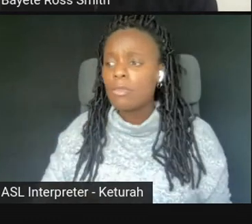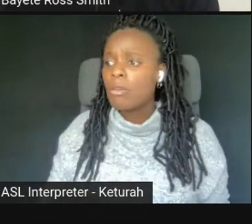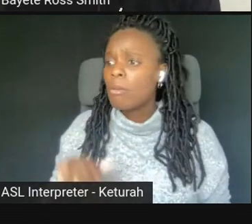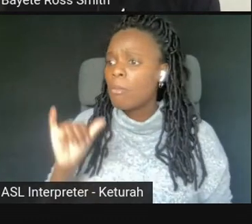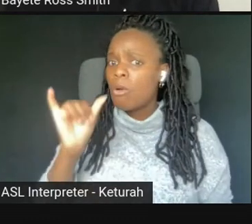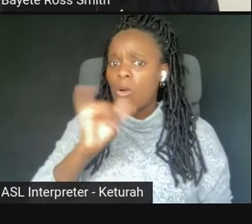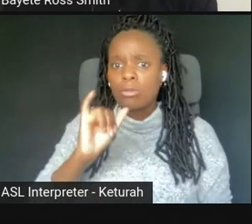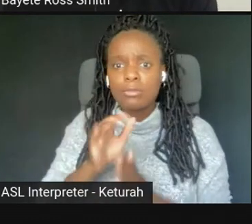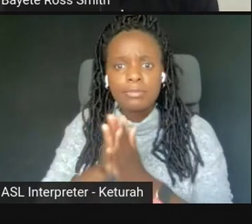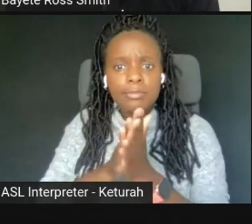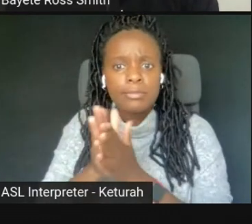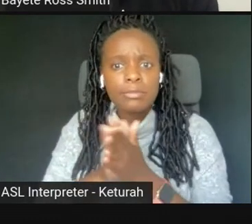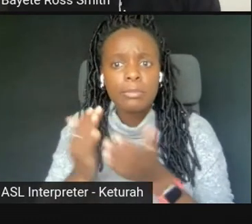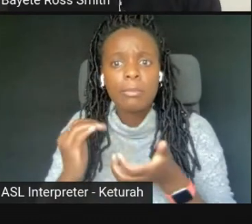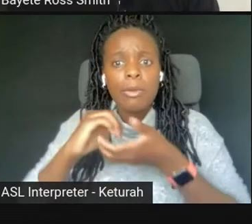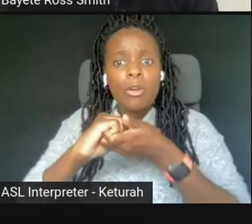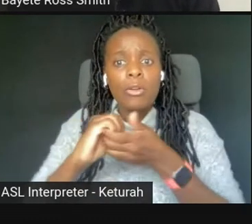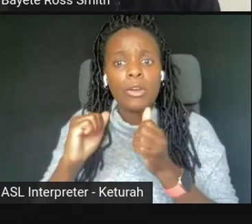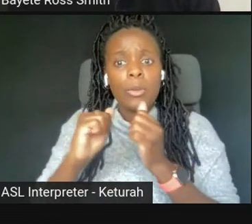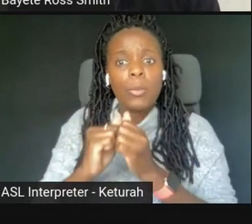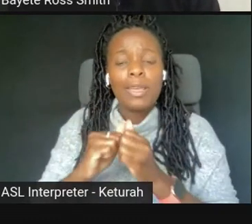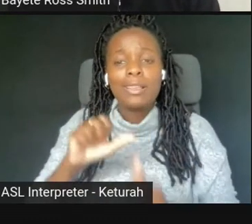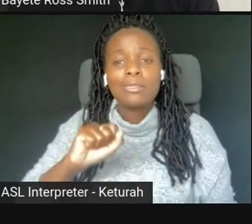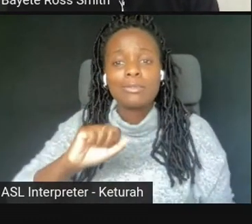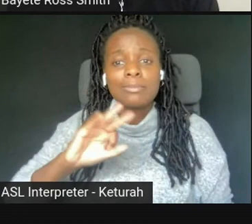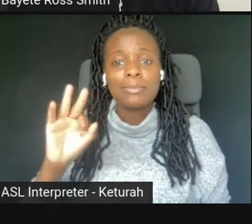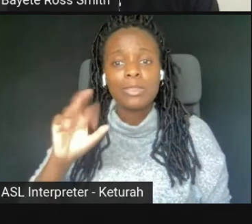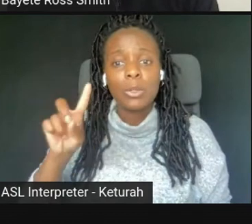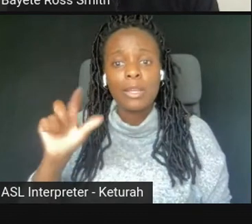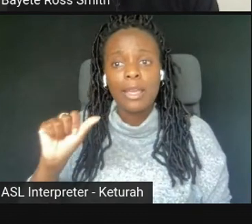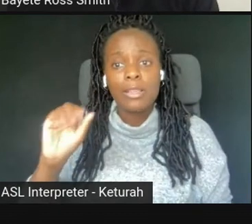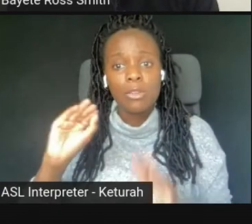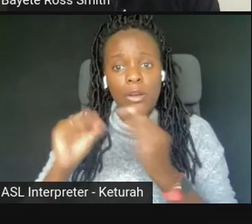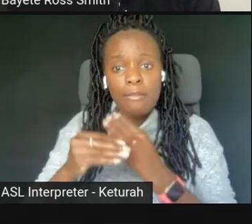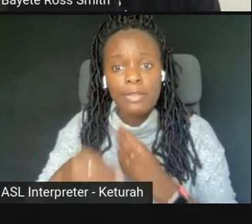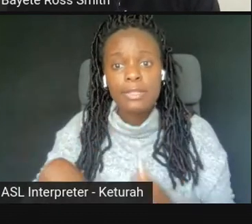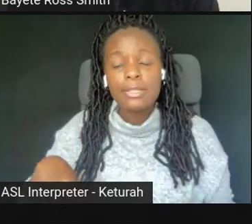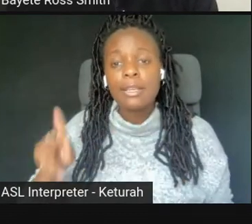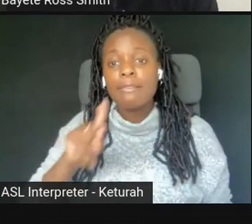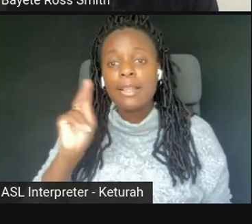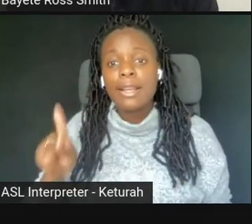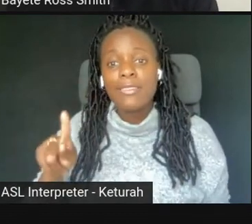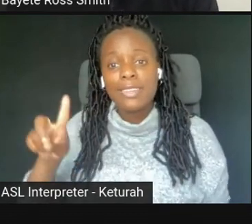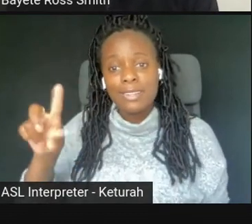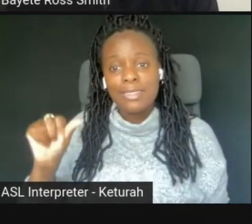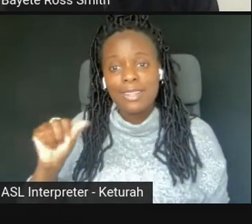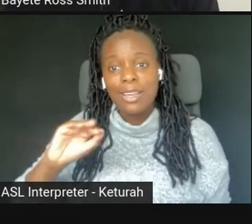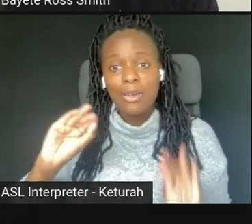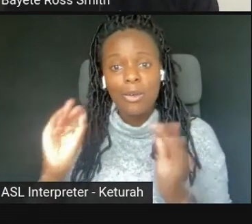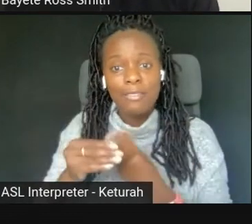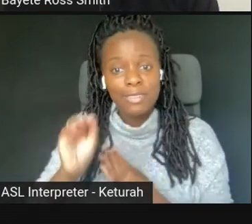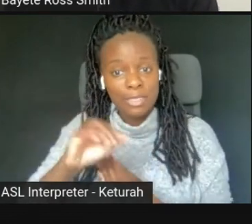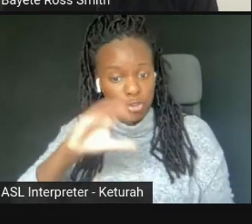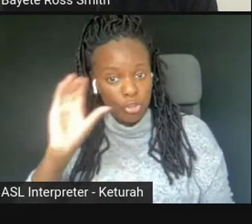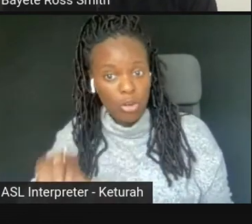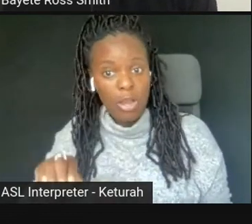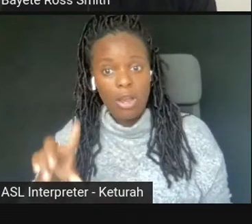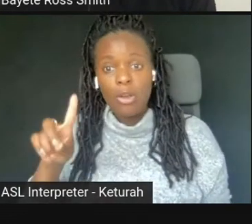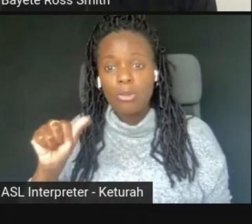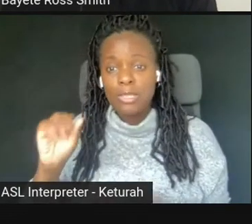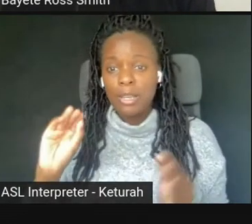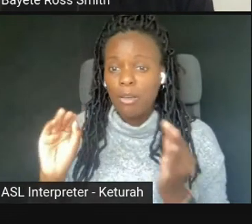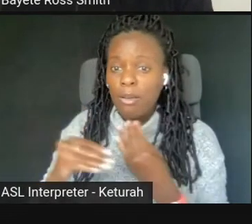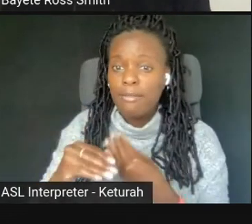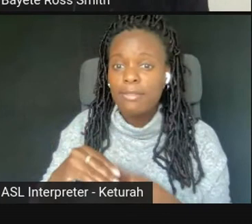partnerships with the San Francisco DA's office, the Philadelphia DA's office, the Chicago DA's office, the Bronx DA's